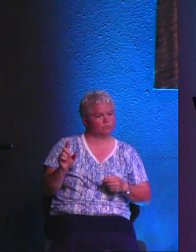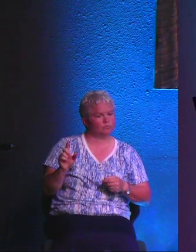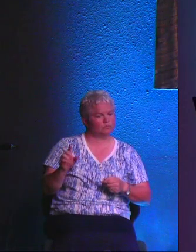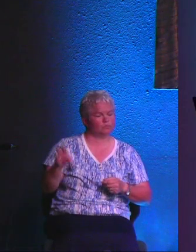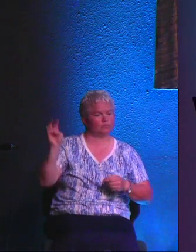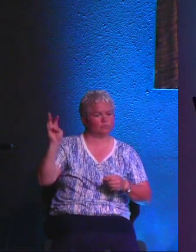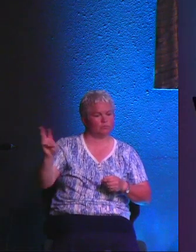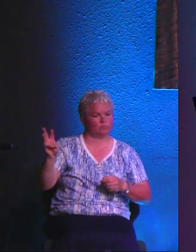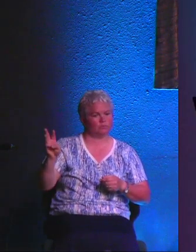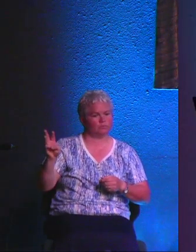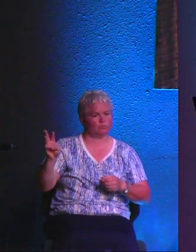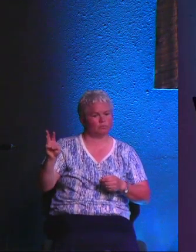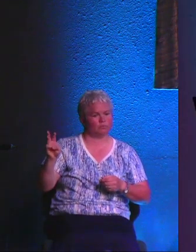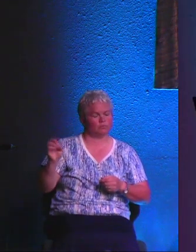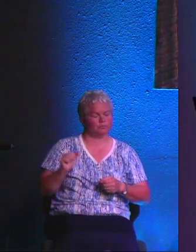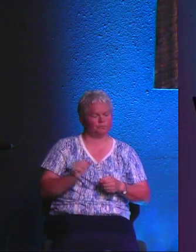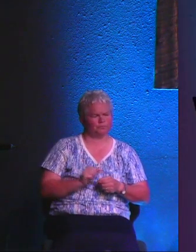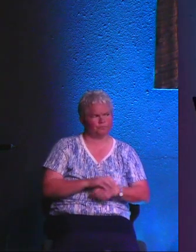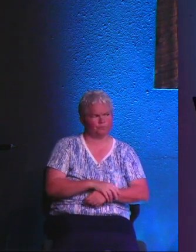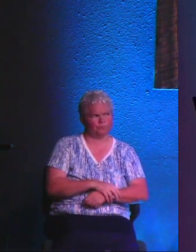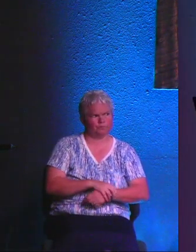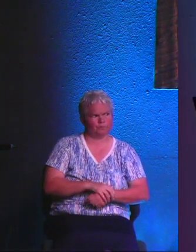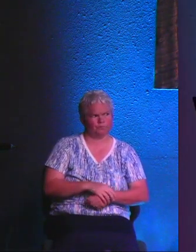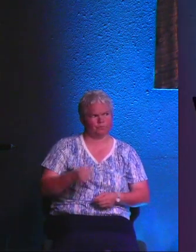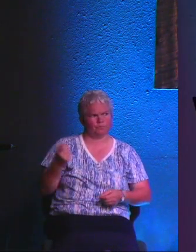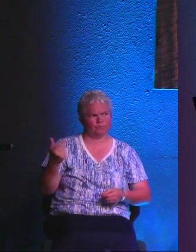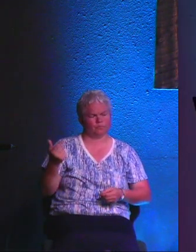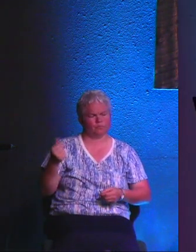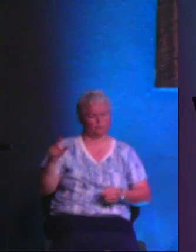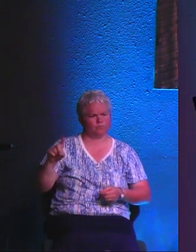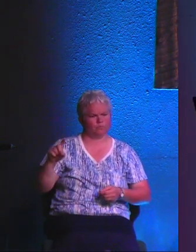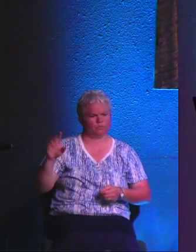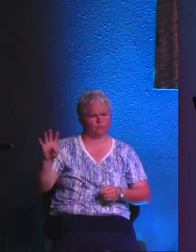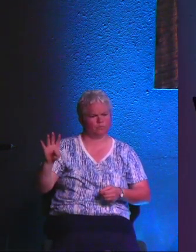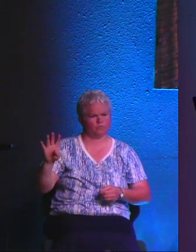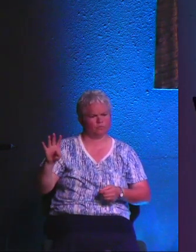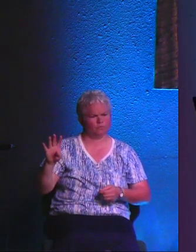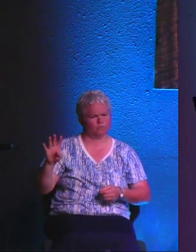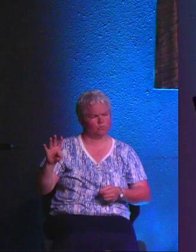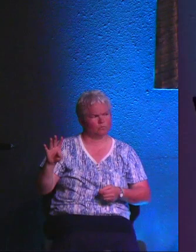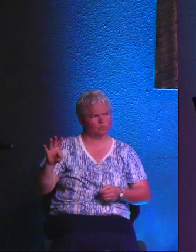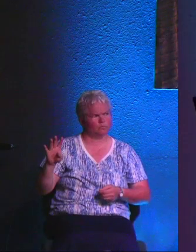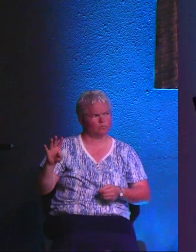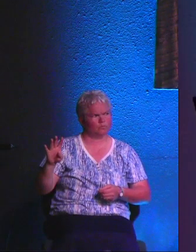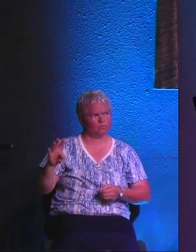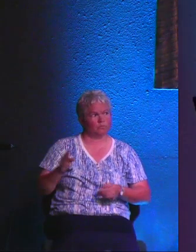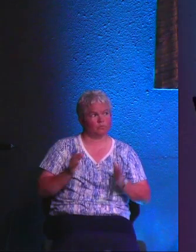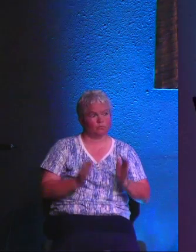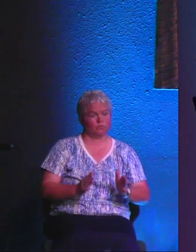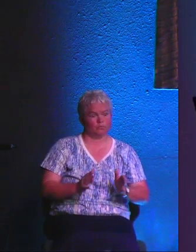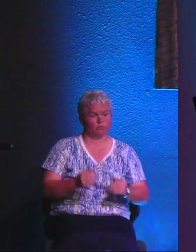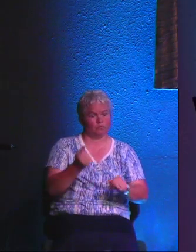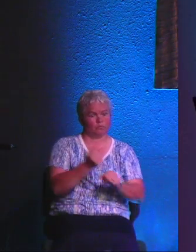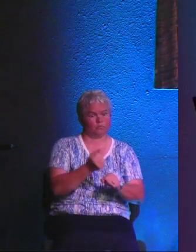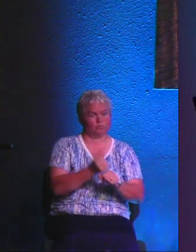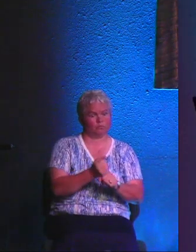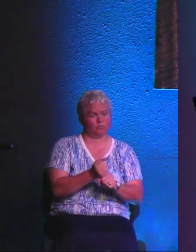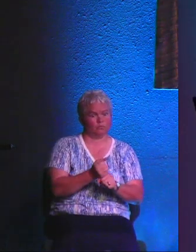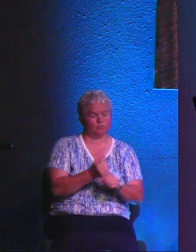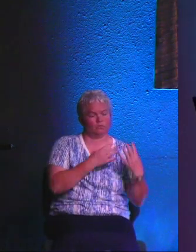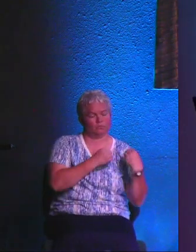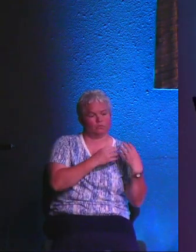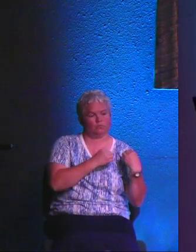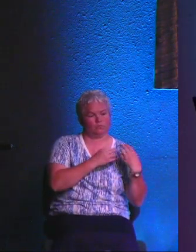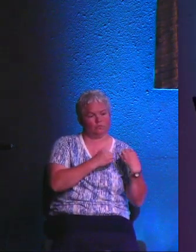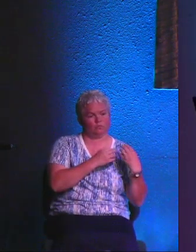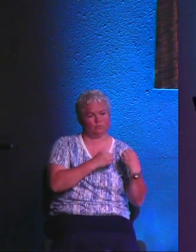Romans 6:11 through 14 says, "Let not sin therefore reign in your mortal body to make you obey its